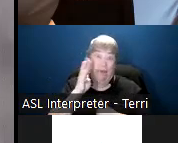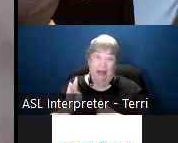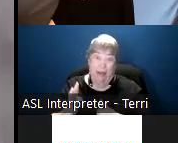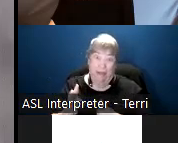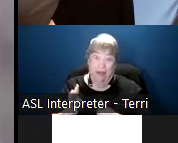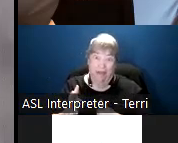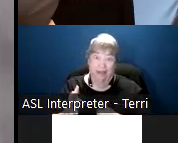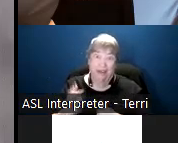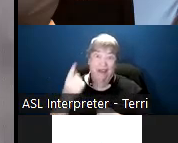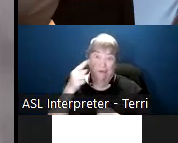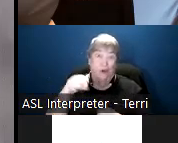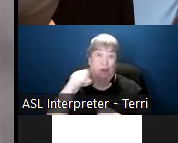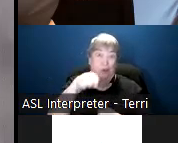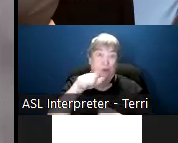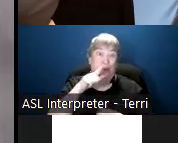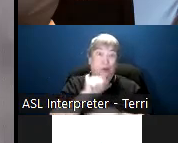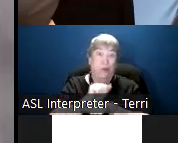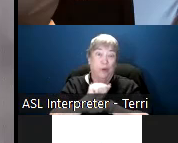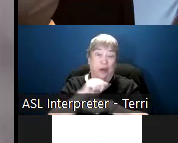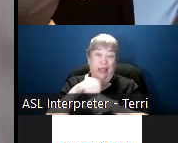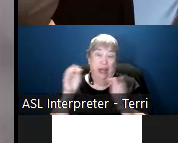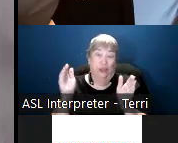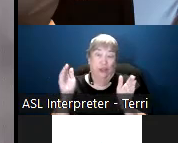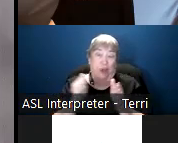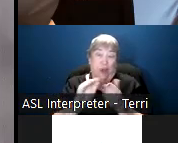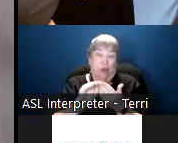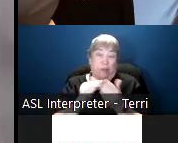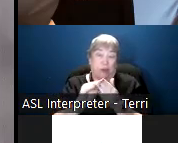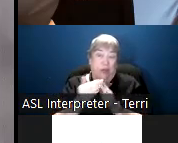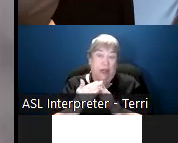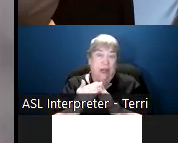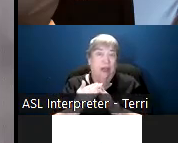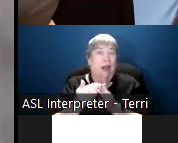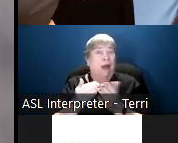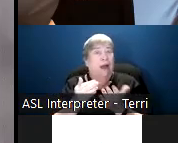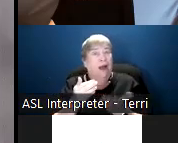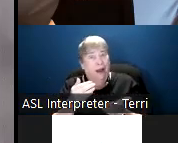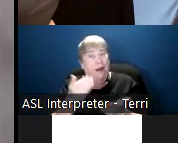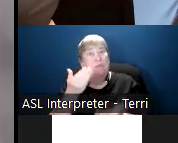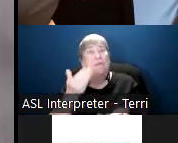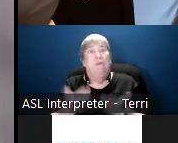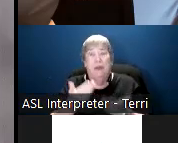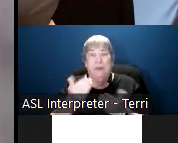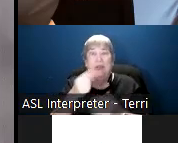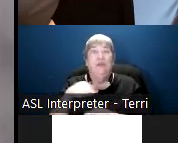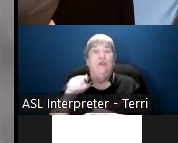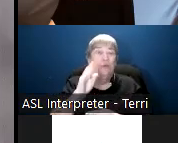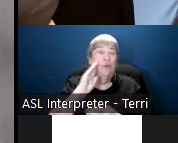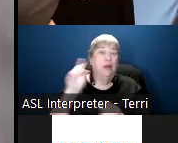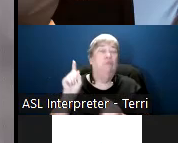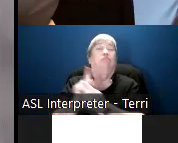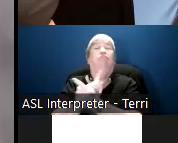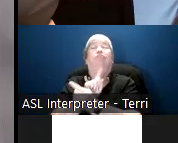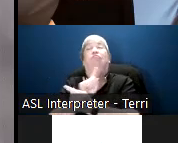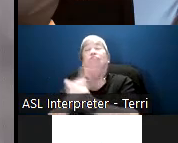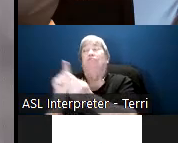of you, especially working in smaller communities, it's very likely that you are going to run into the survivors that you